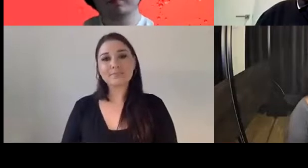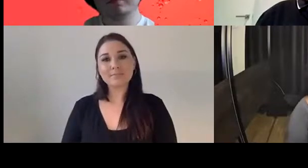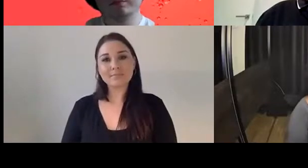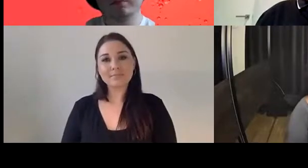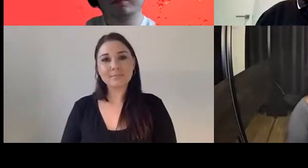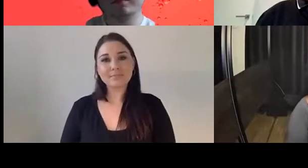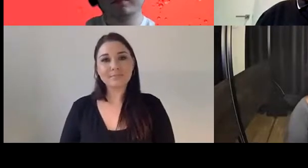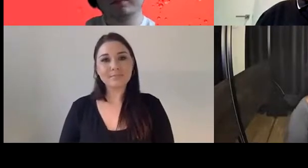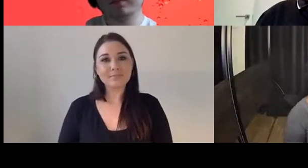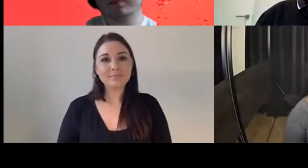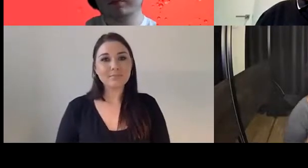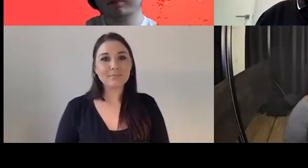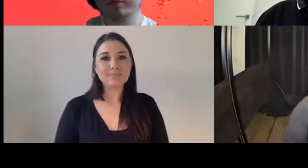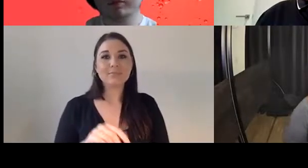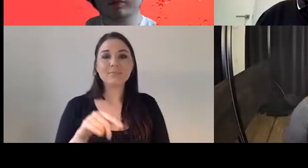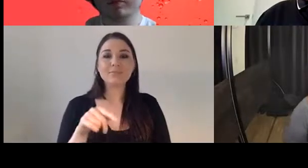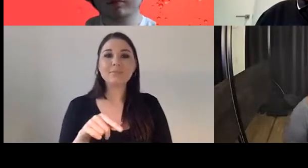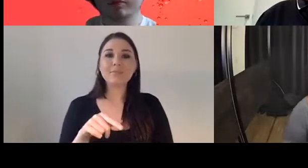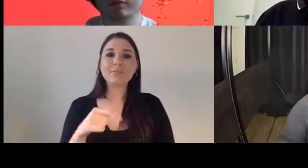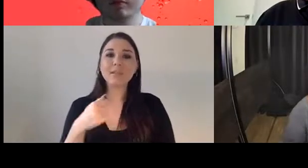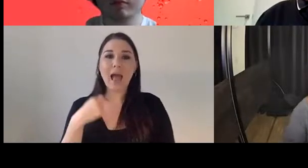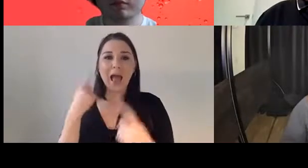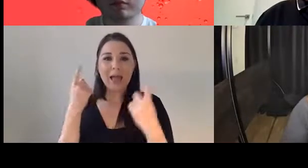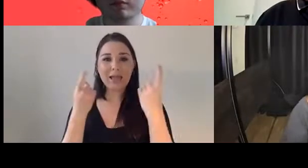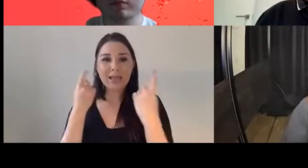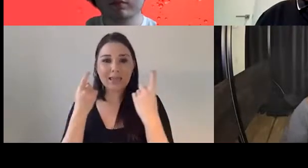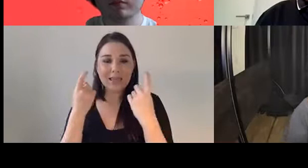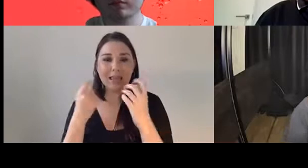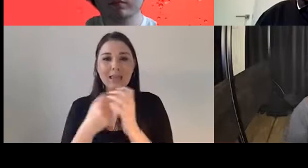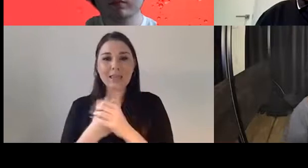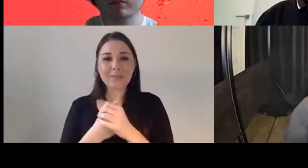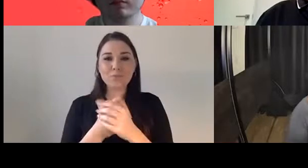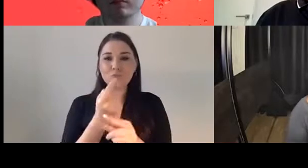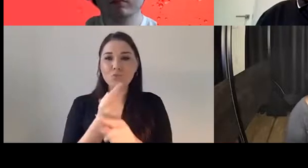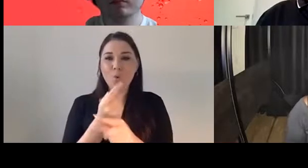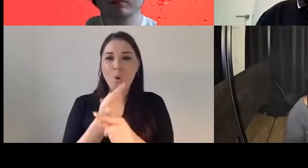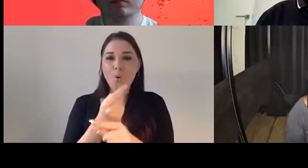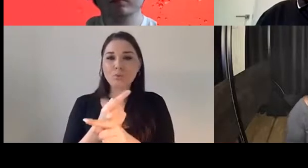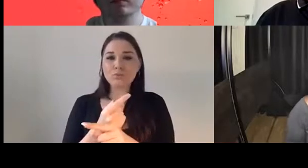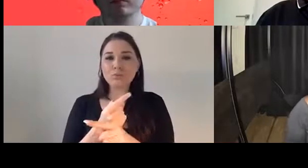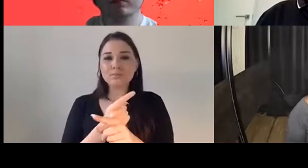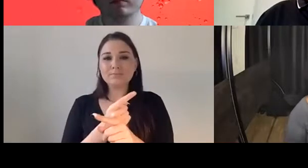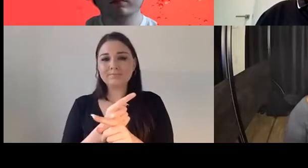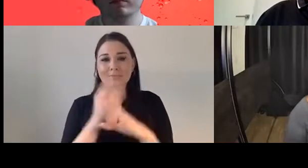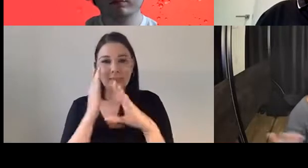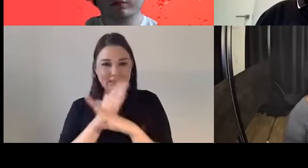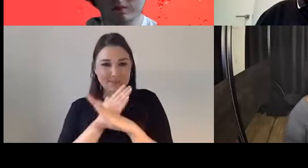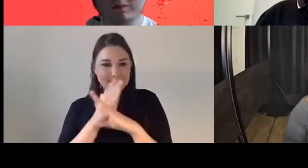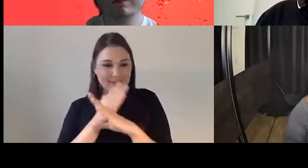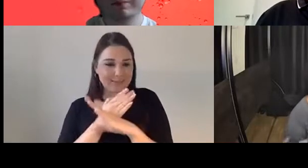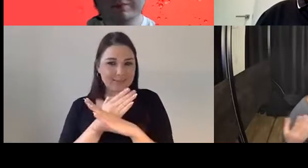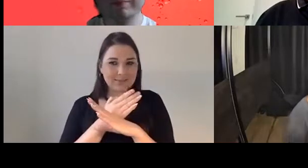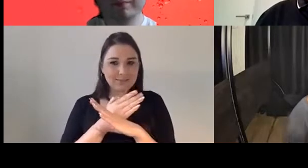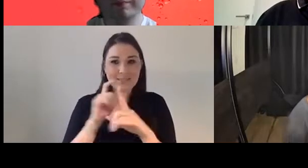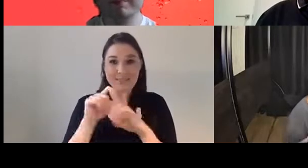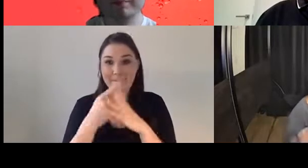truly believe in that. And one of the thing I would advise, we talked also about invisible disabilities. So maybe there are people